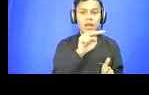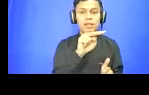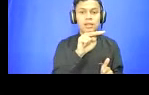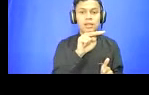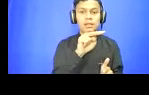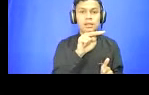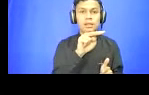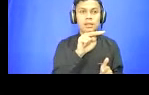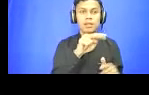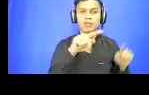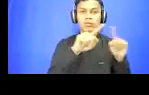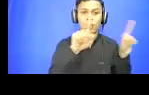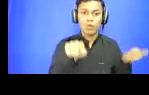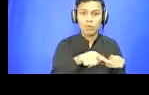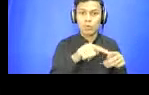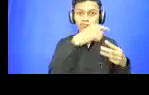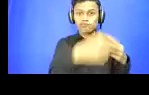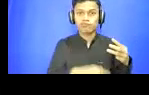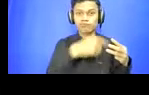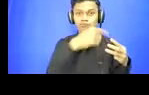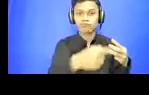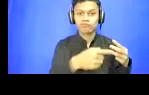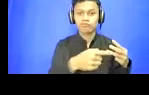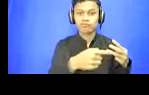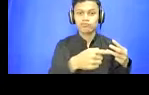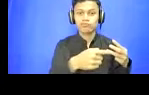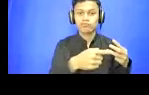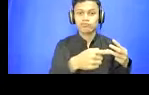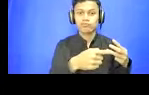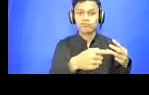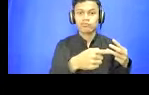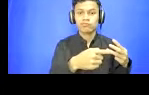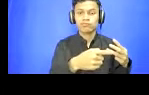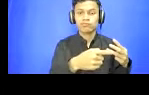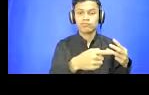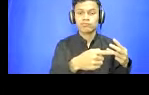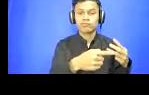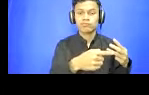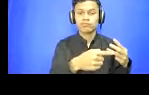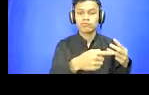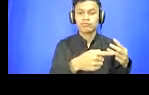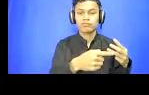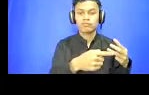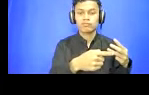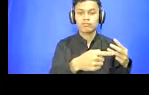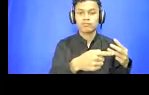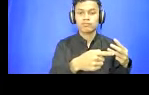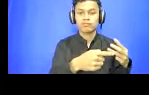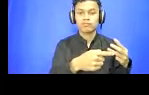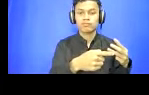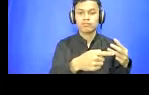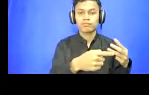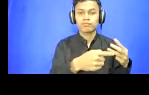practice standards, the sections on informed consent have very specific